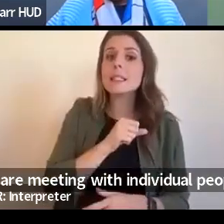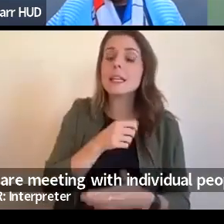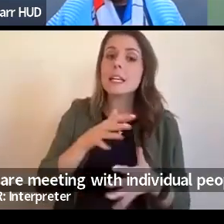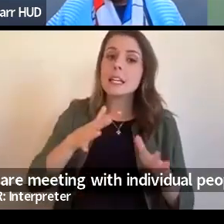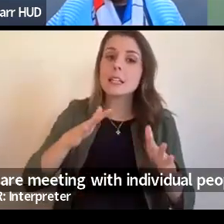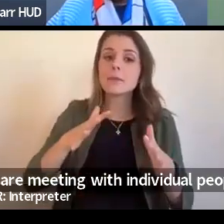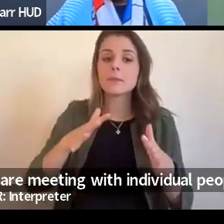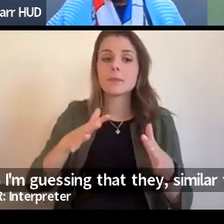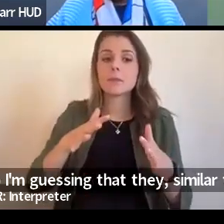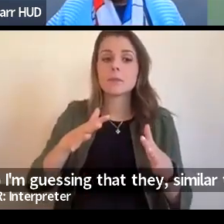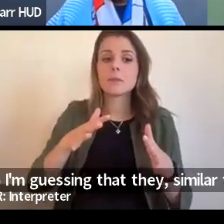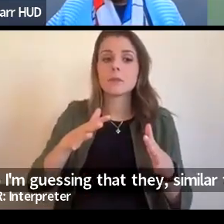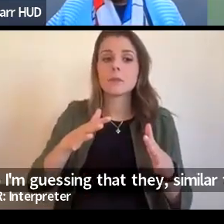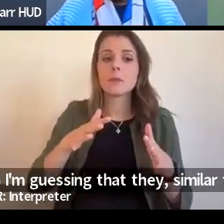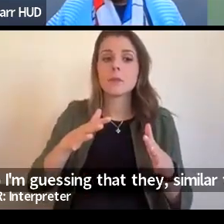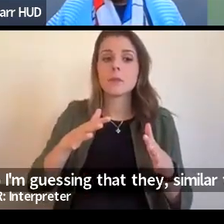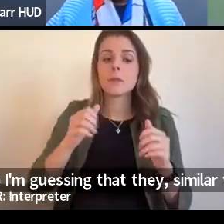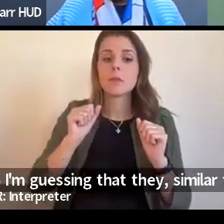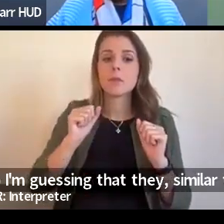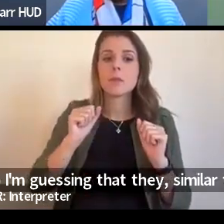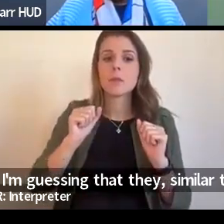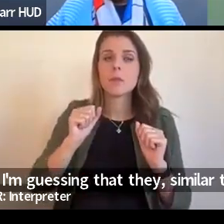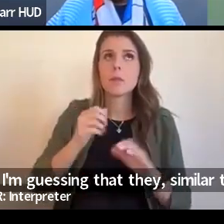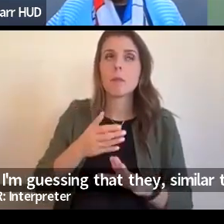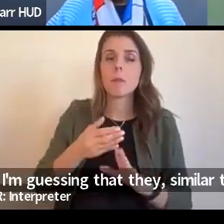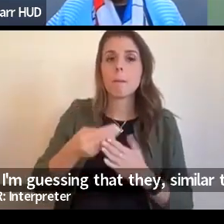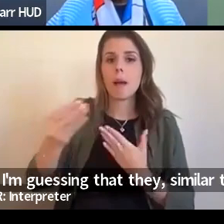my previous clients, drop clues, right?